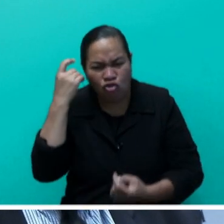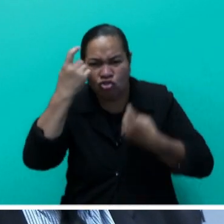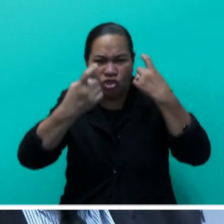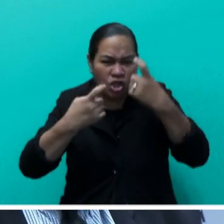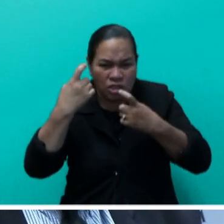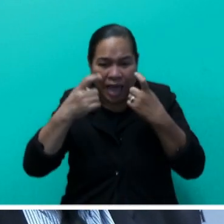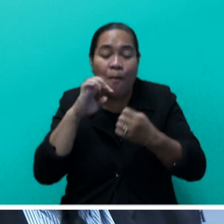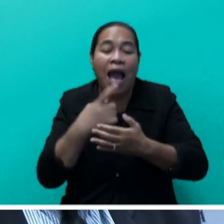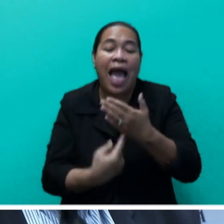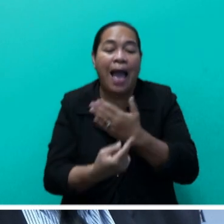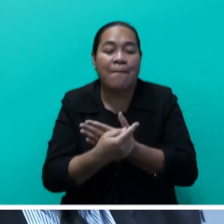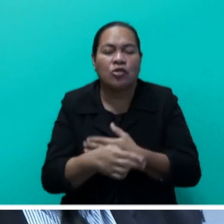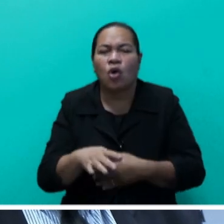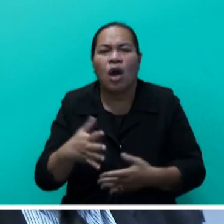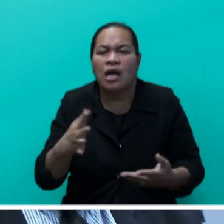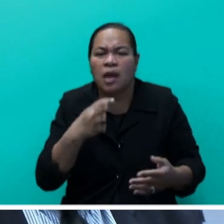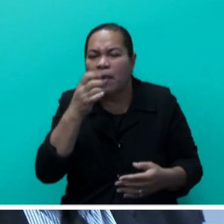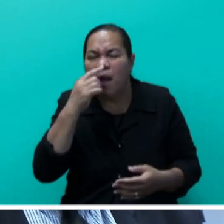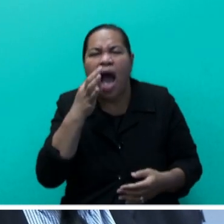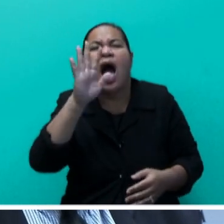on what happened to the £600,000,